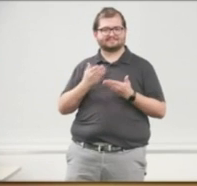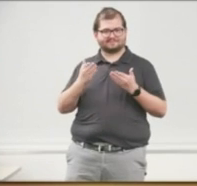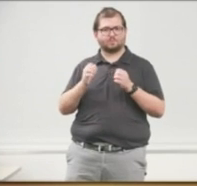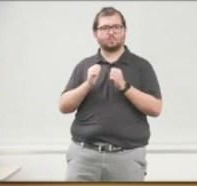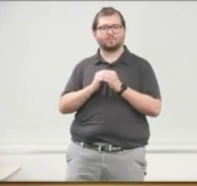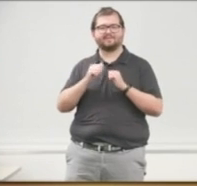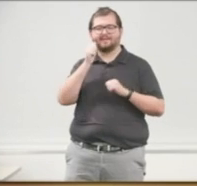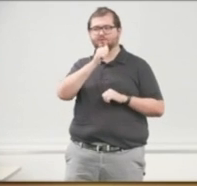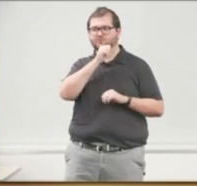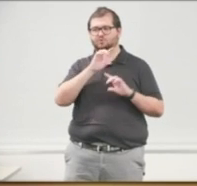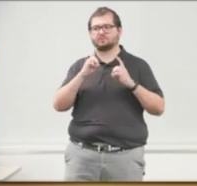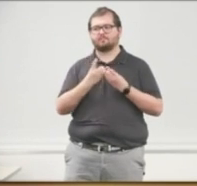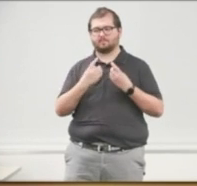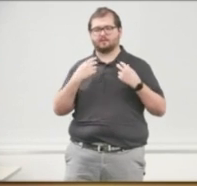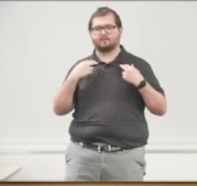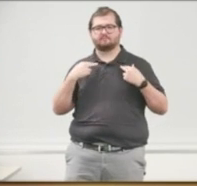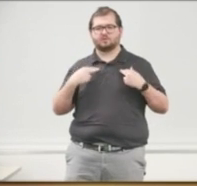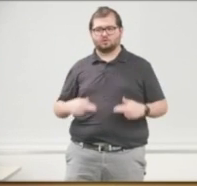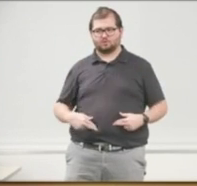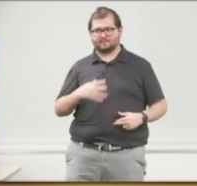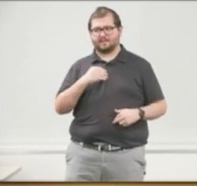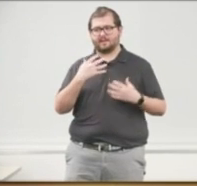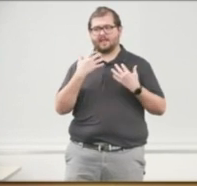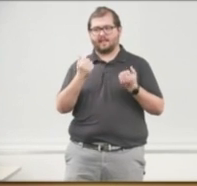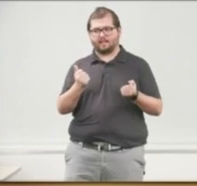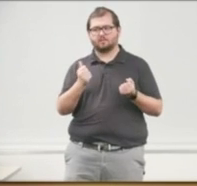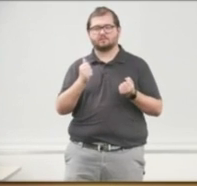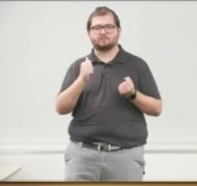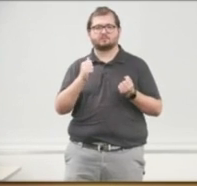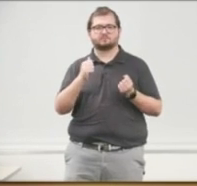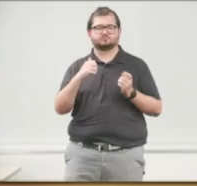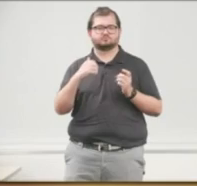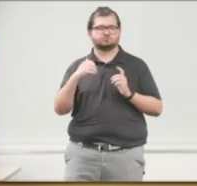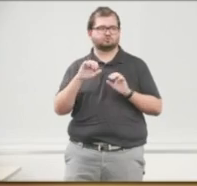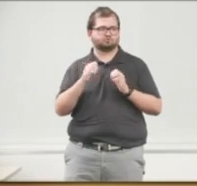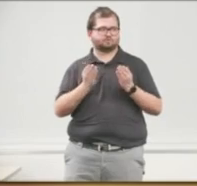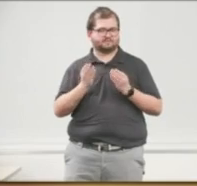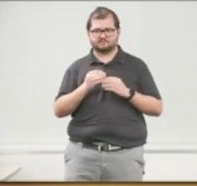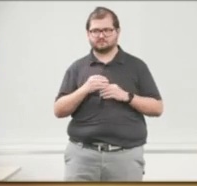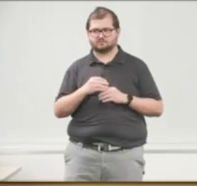have a true expert in the house today. Jennifer, take it away.